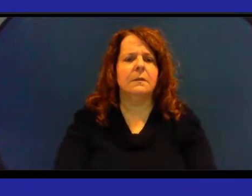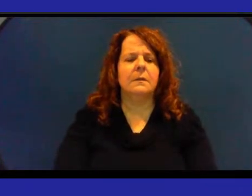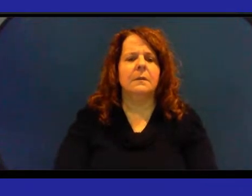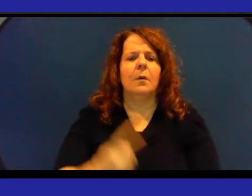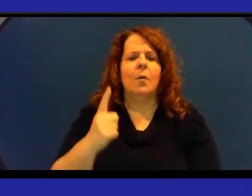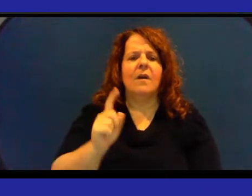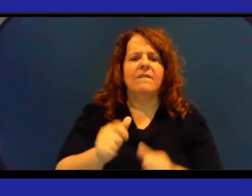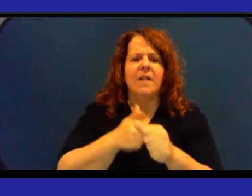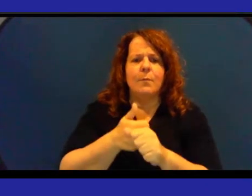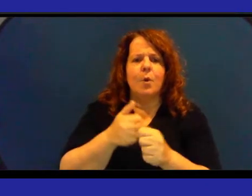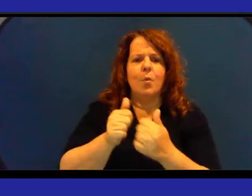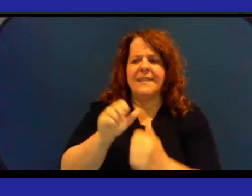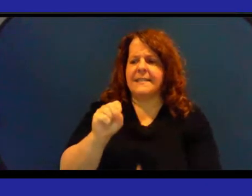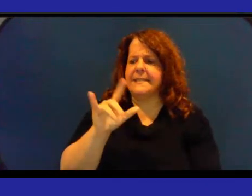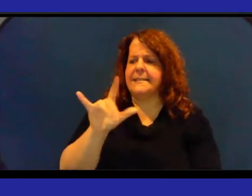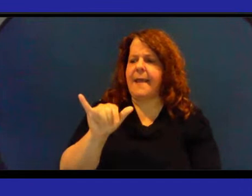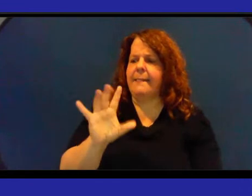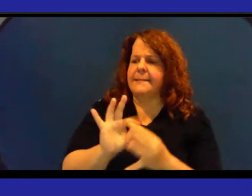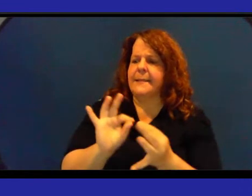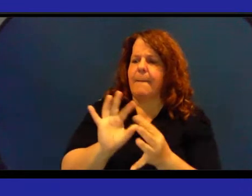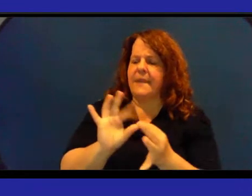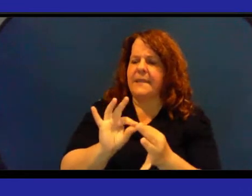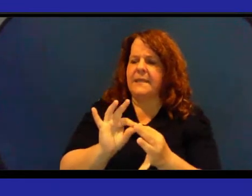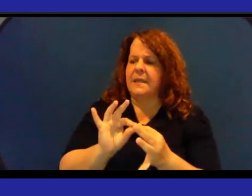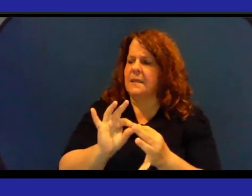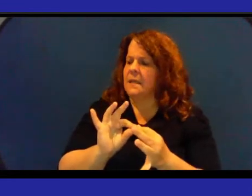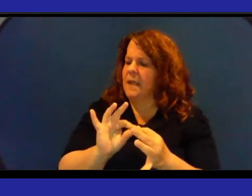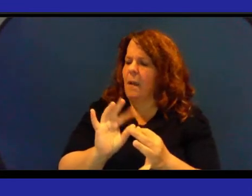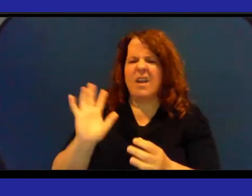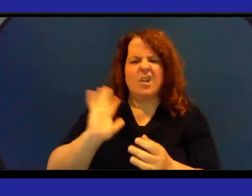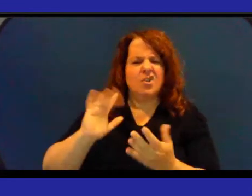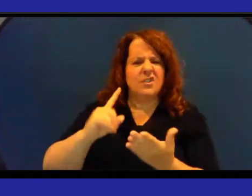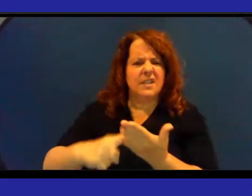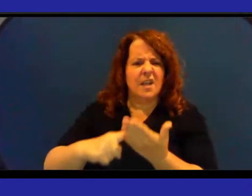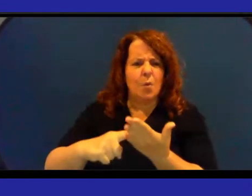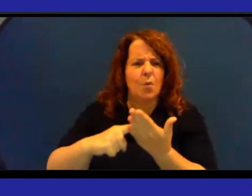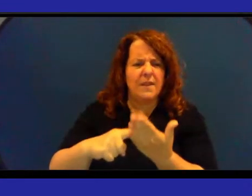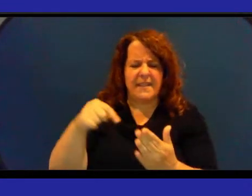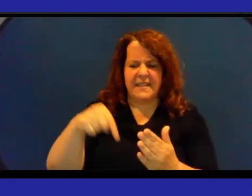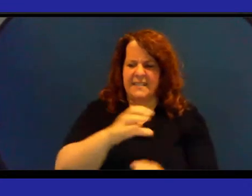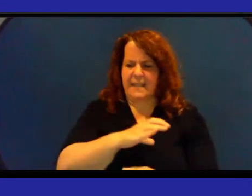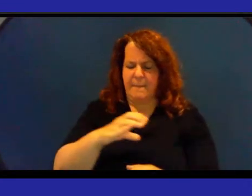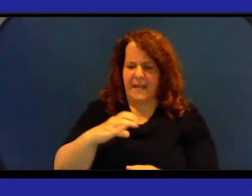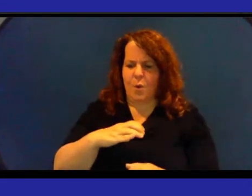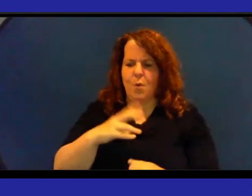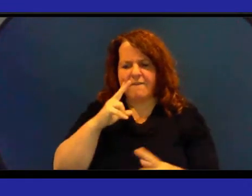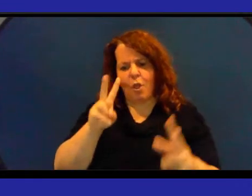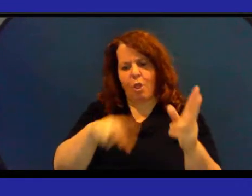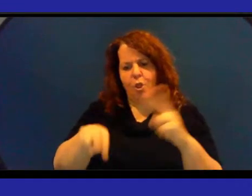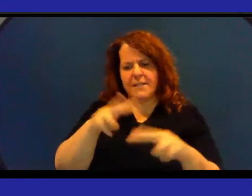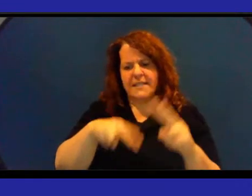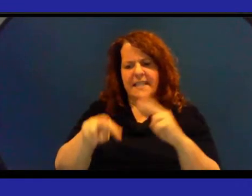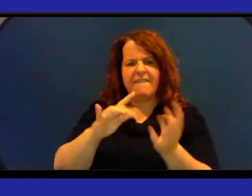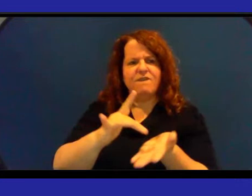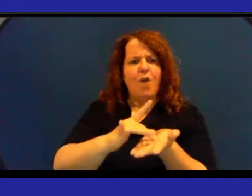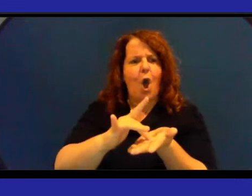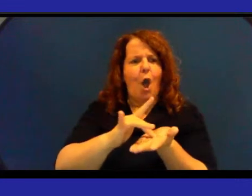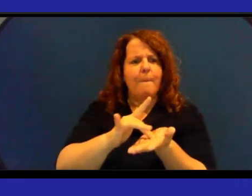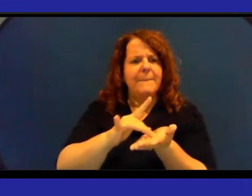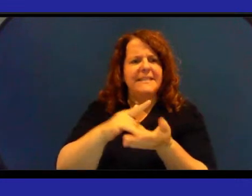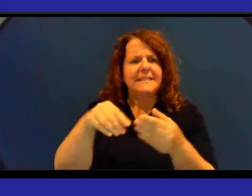Sally's comment. In earlier discussion in this committee, we have also looked at the pharmacists and some